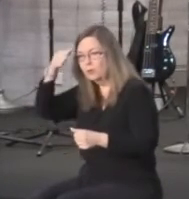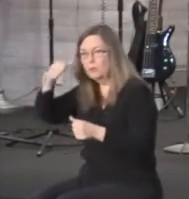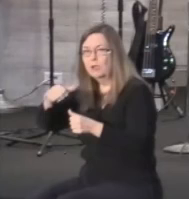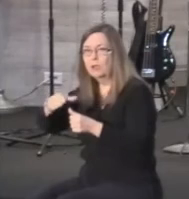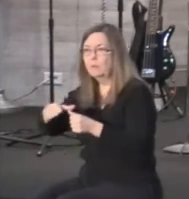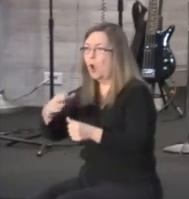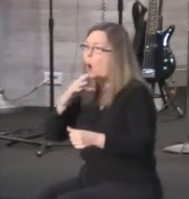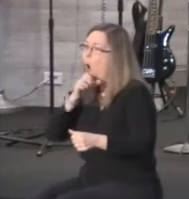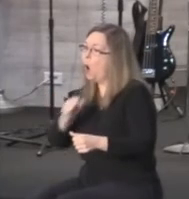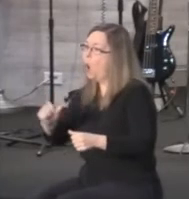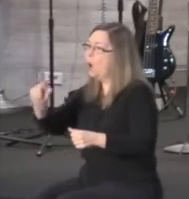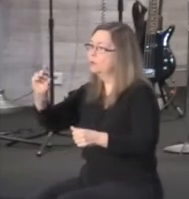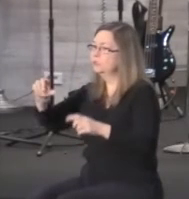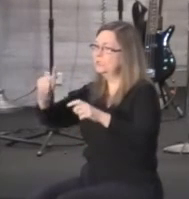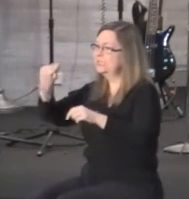tube TV?